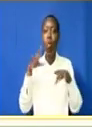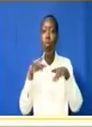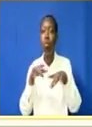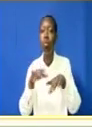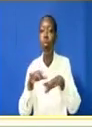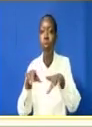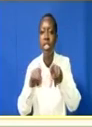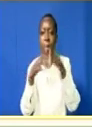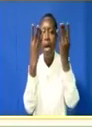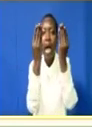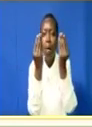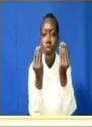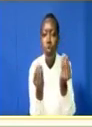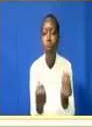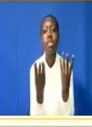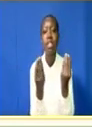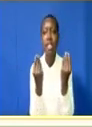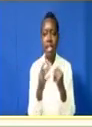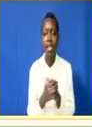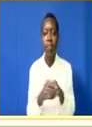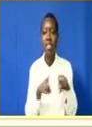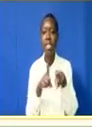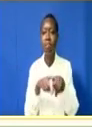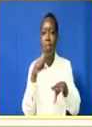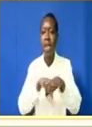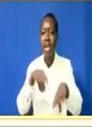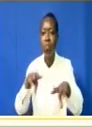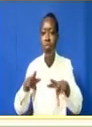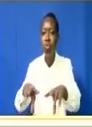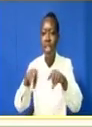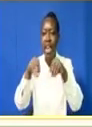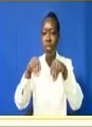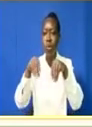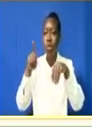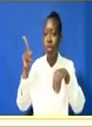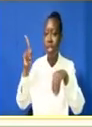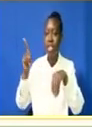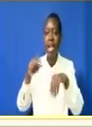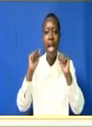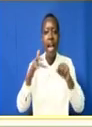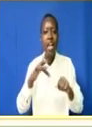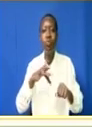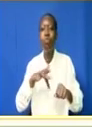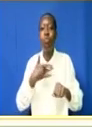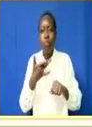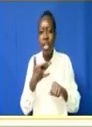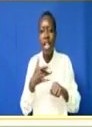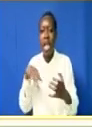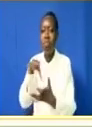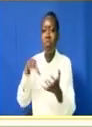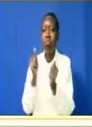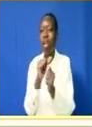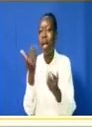Those particles, that's why if you put it on your fingers, you can feel it. You can feel the roughness. Yes. You can feel the particles.